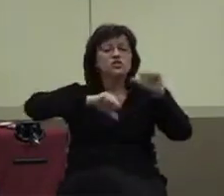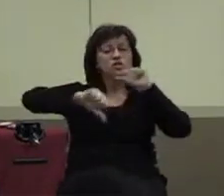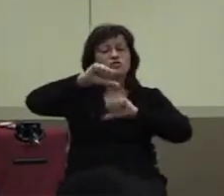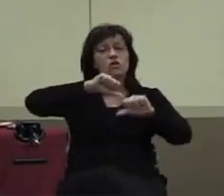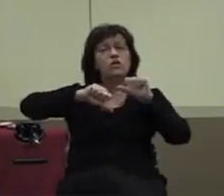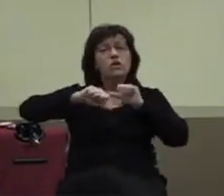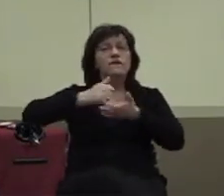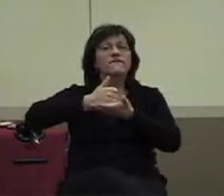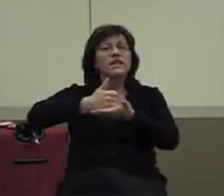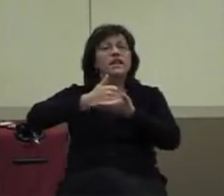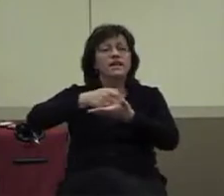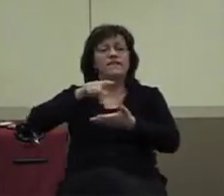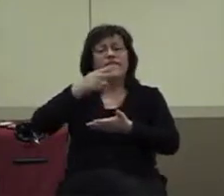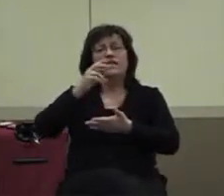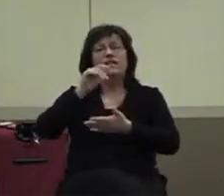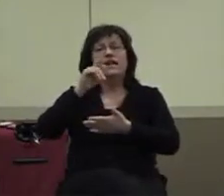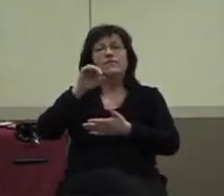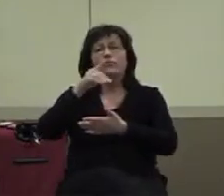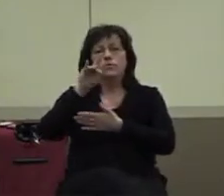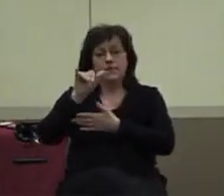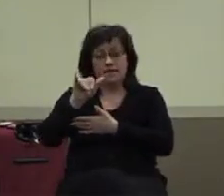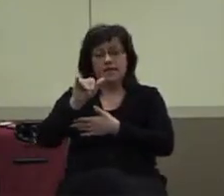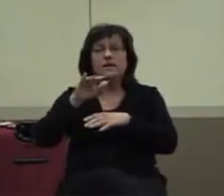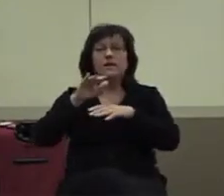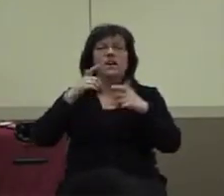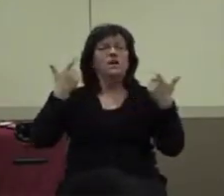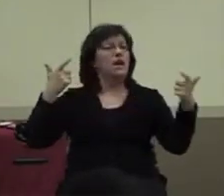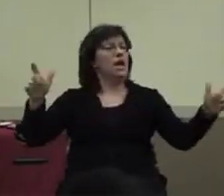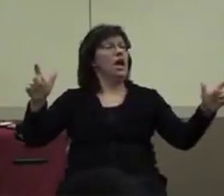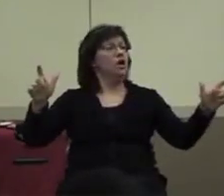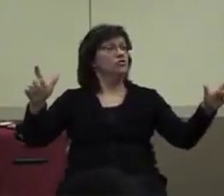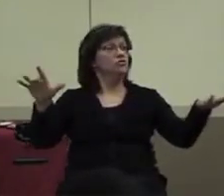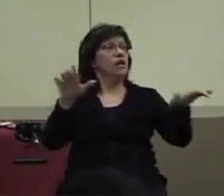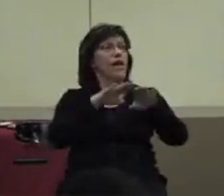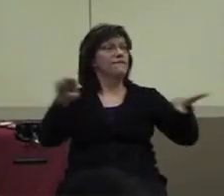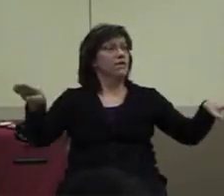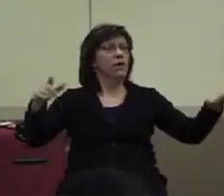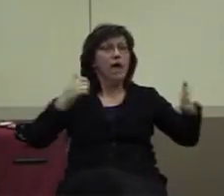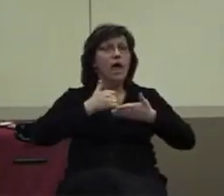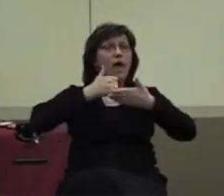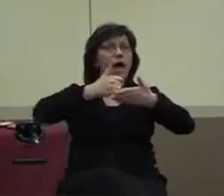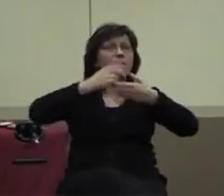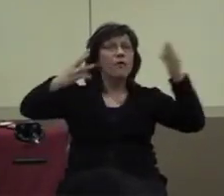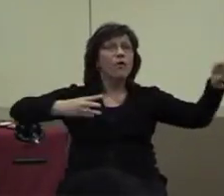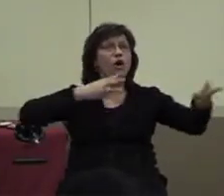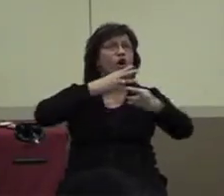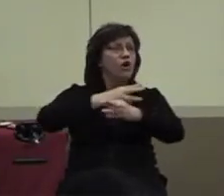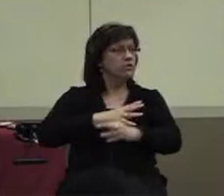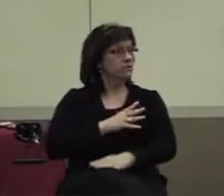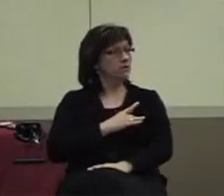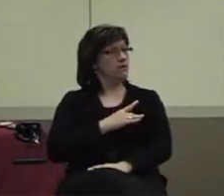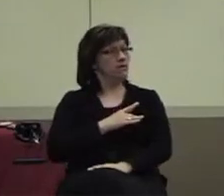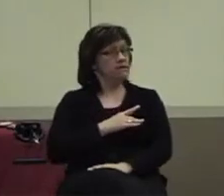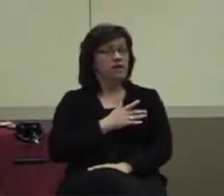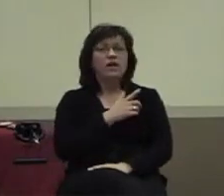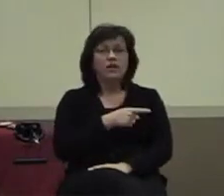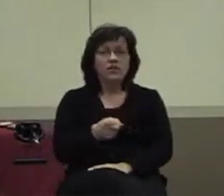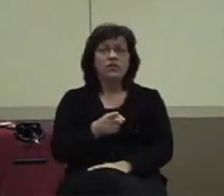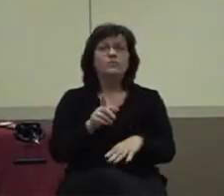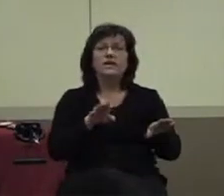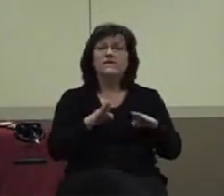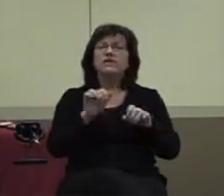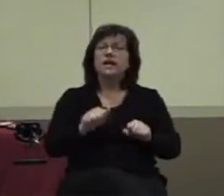scale, you know, that they get to help the world. And that's pretty cool. So their behavior can earn points, and it costs about